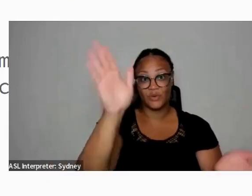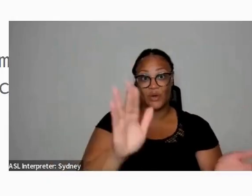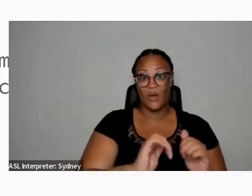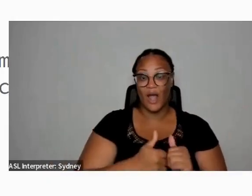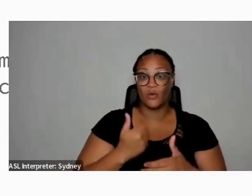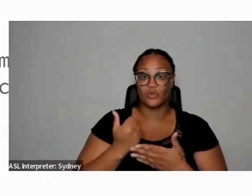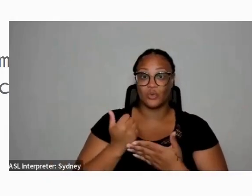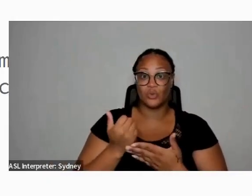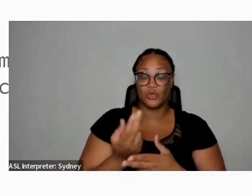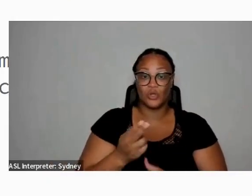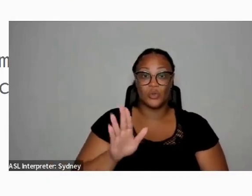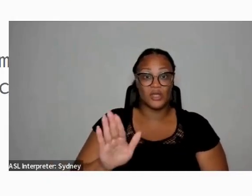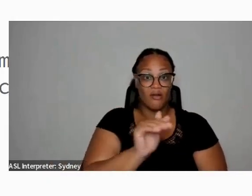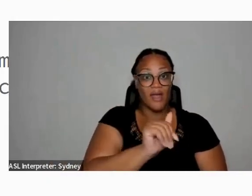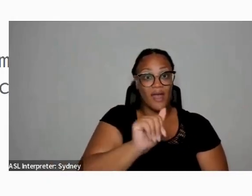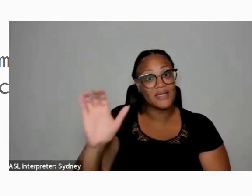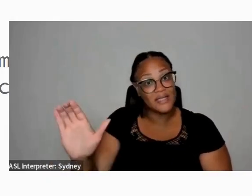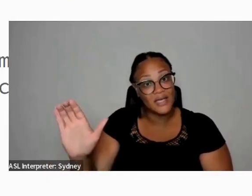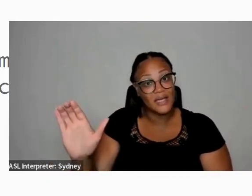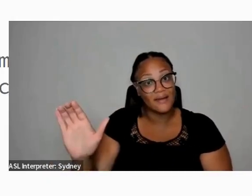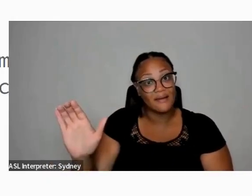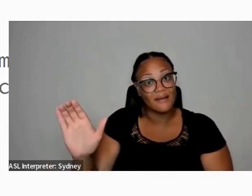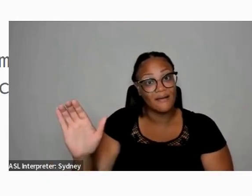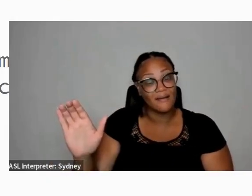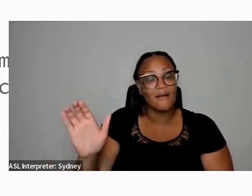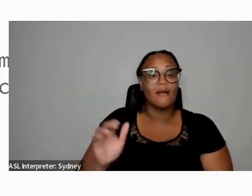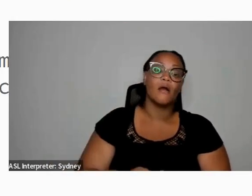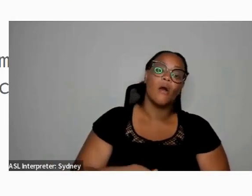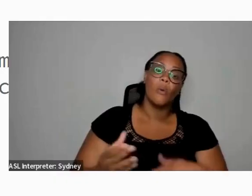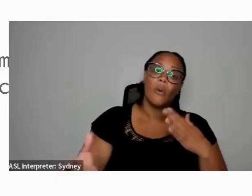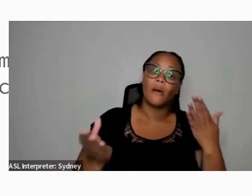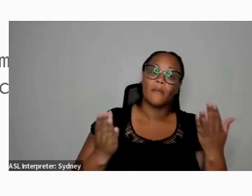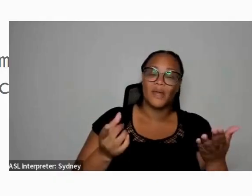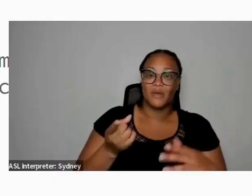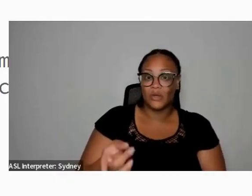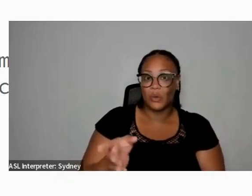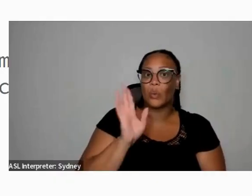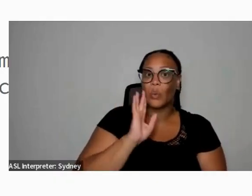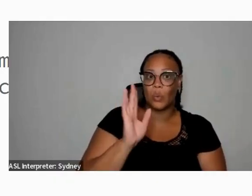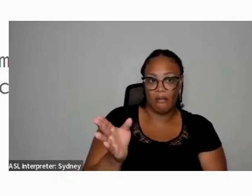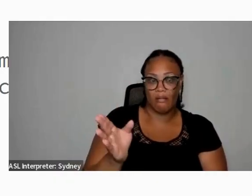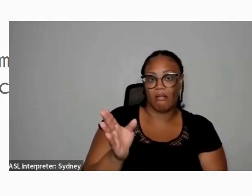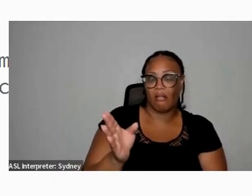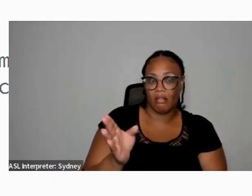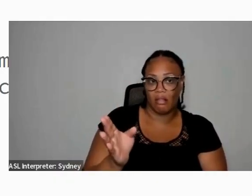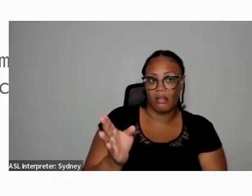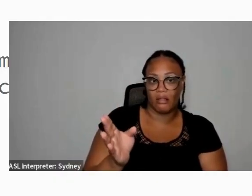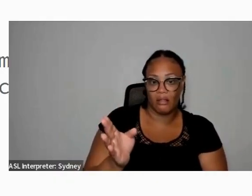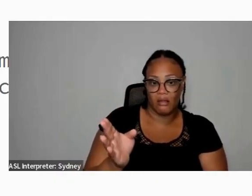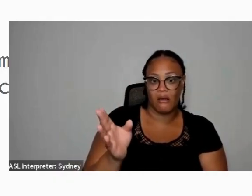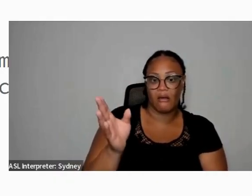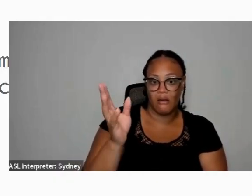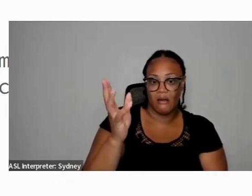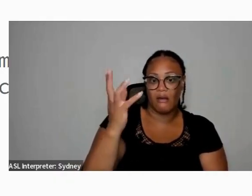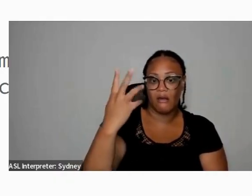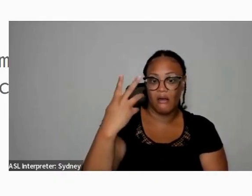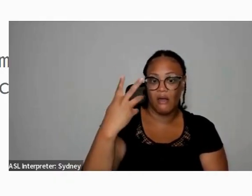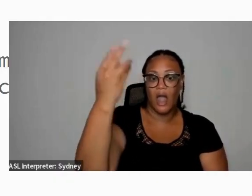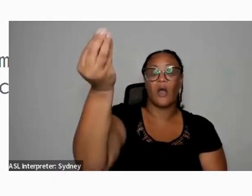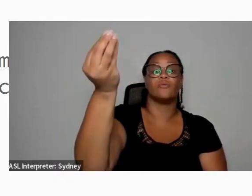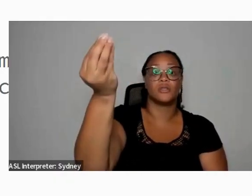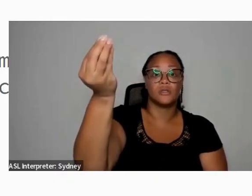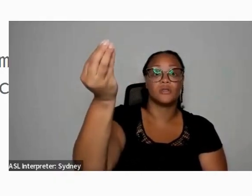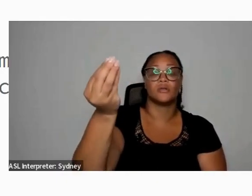child's assistive communication device. Or maybe you're going to be going out and doing an activity with people your child has never met